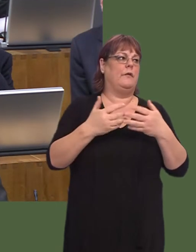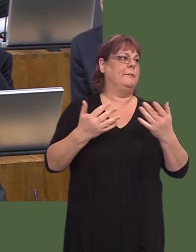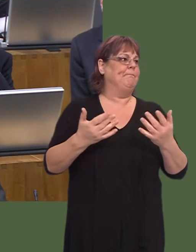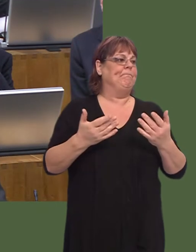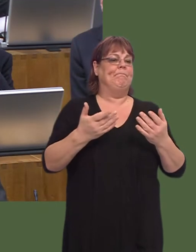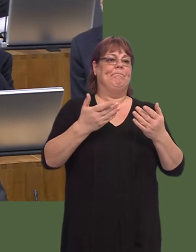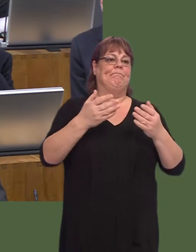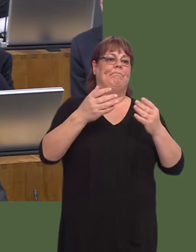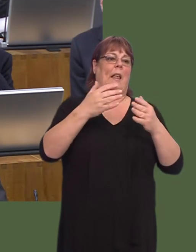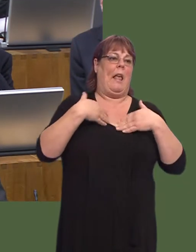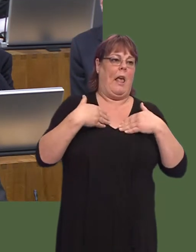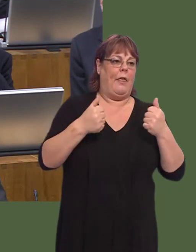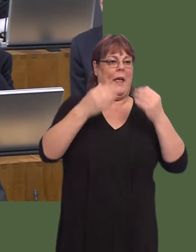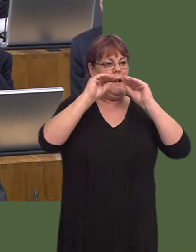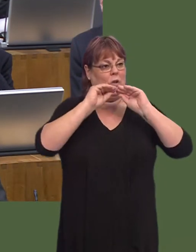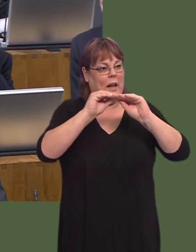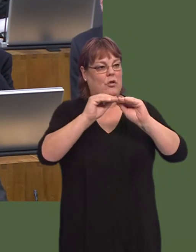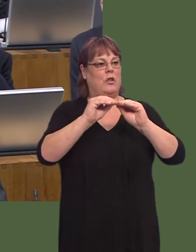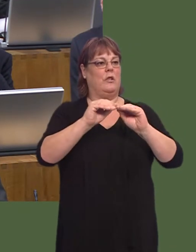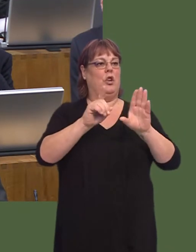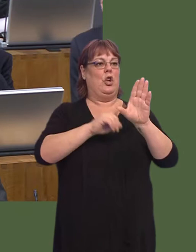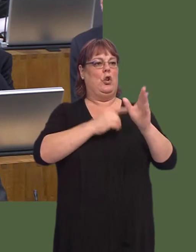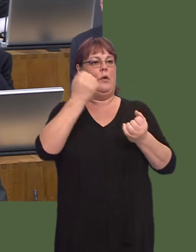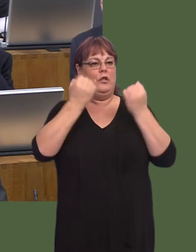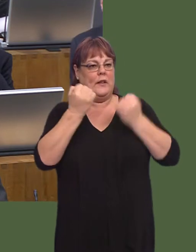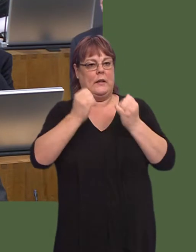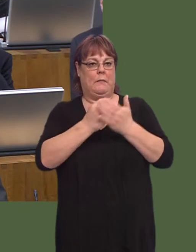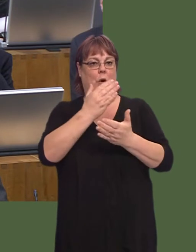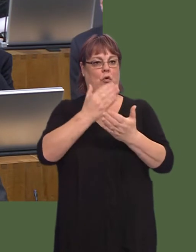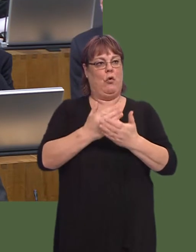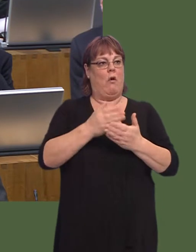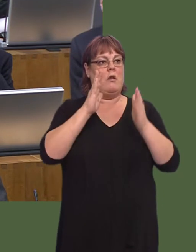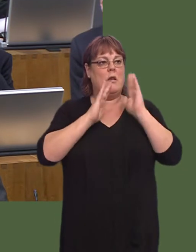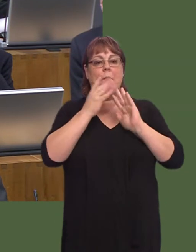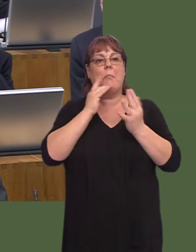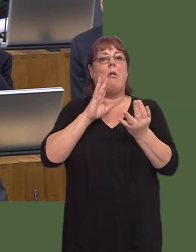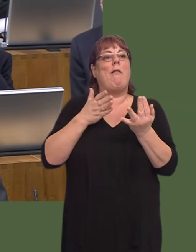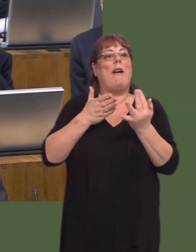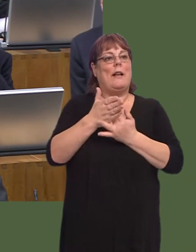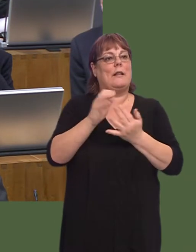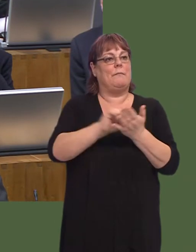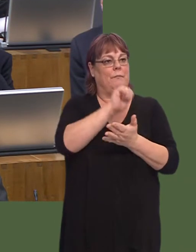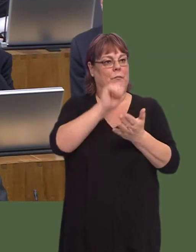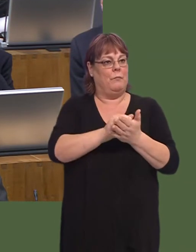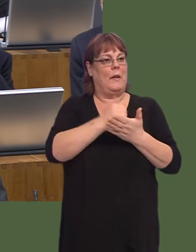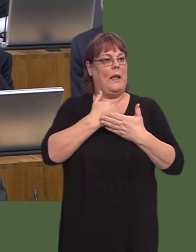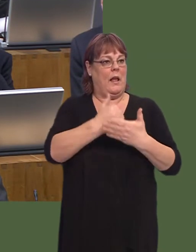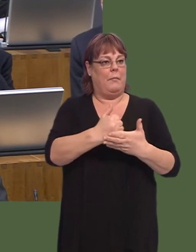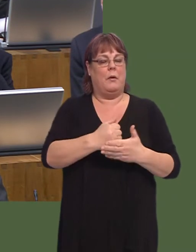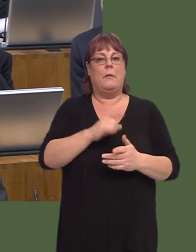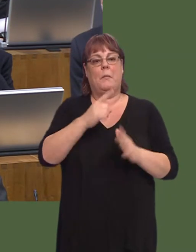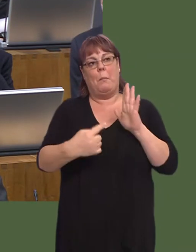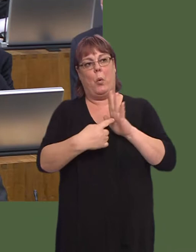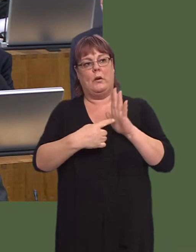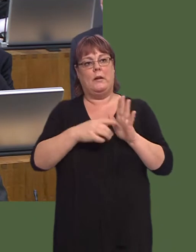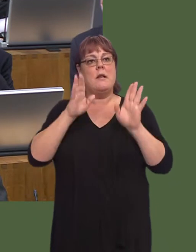and youth justice in the third sector, to ensure that young people do have timely access to appropriate help. But of course, what is important is that young